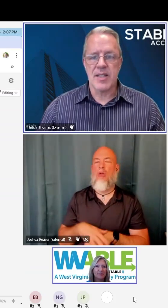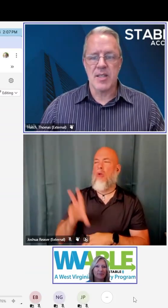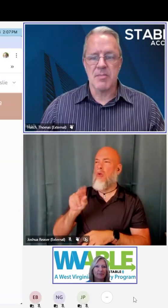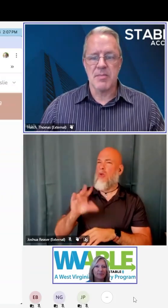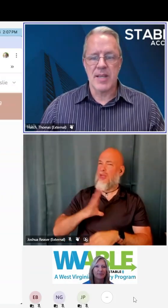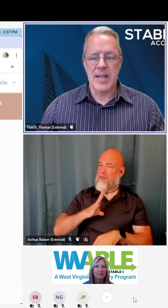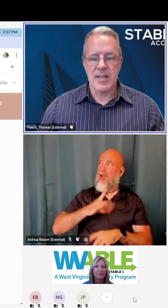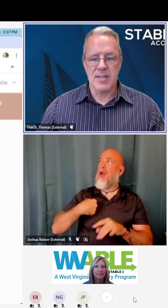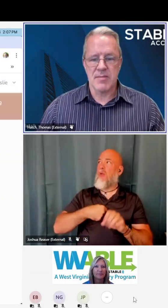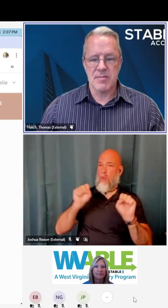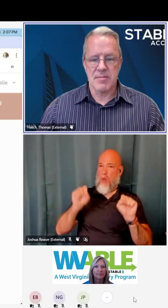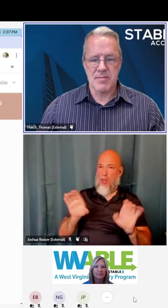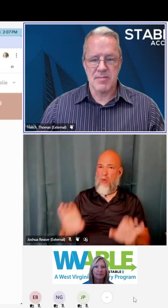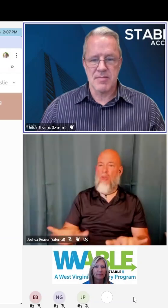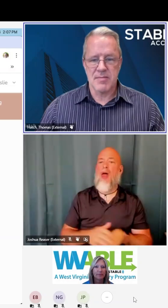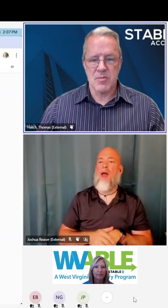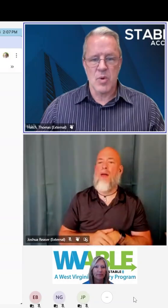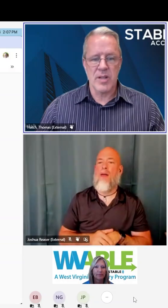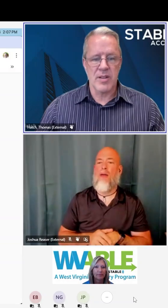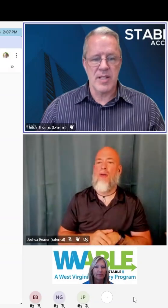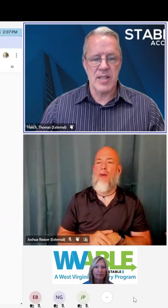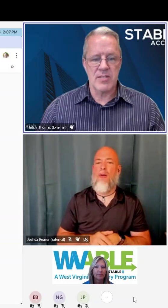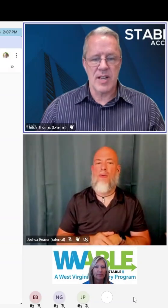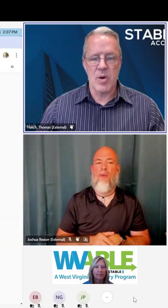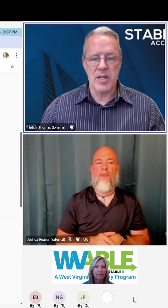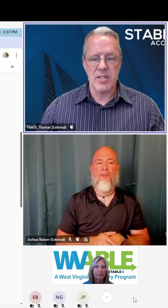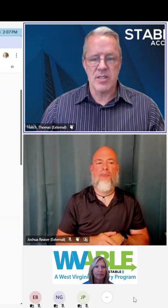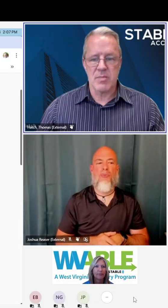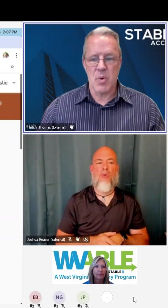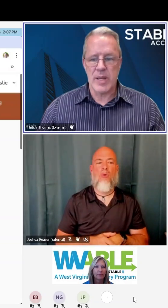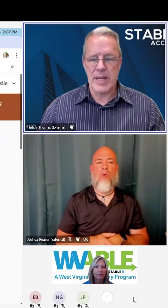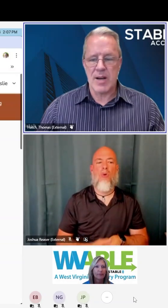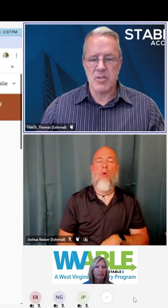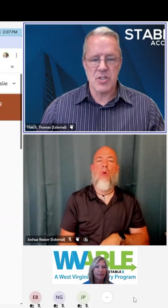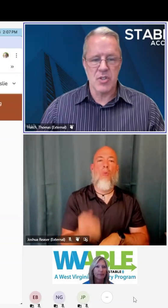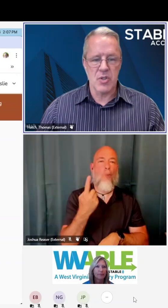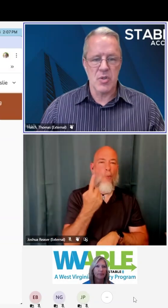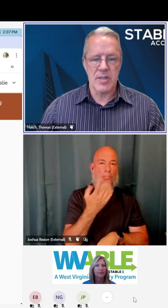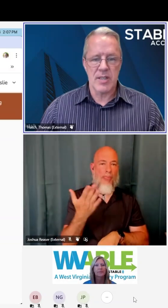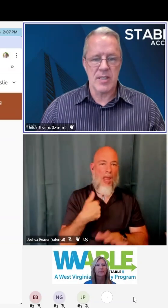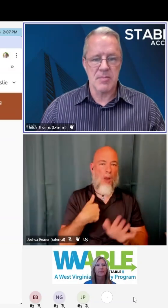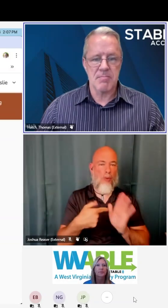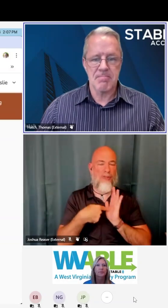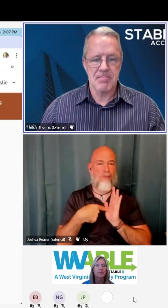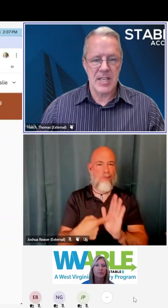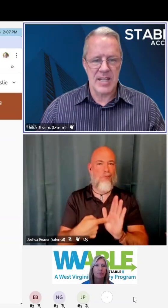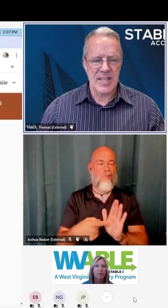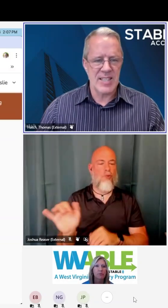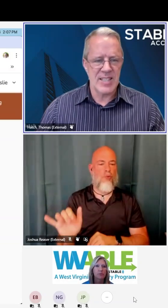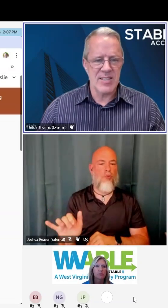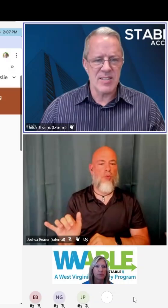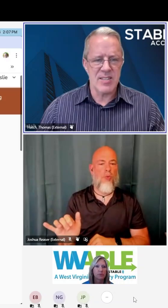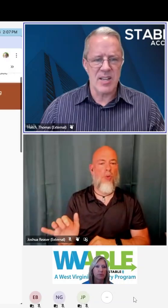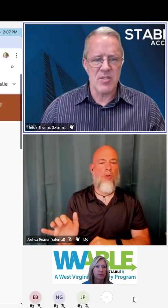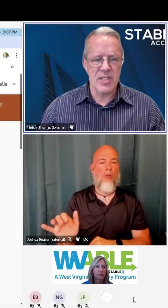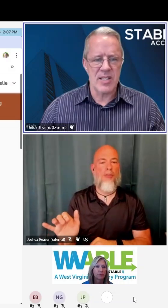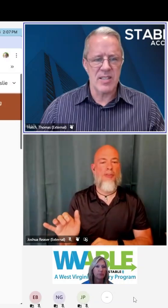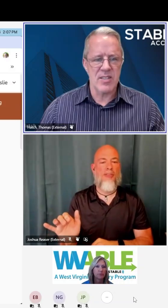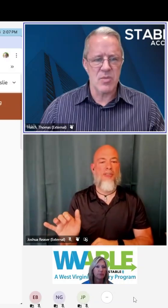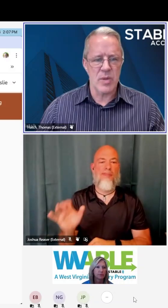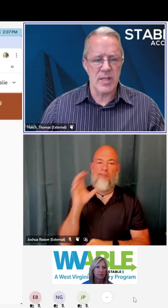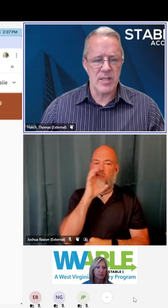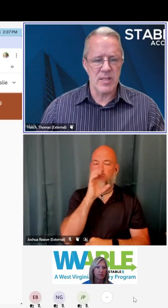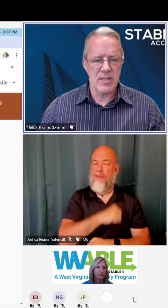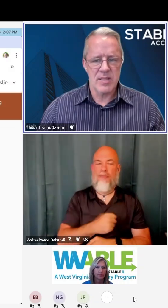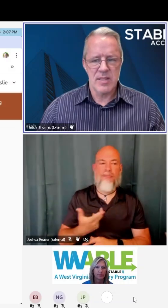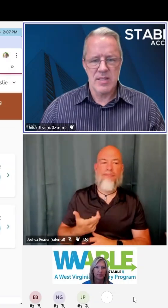that. And one of the things that I wanted to point out too, and I don't think I